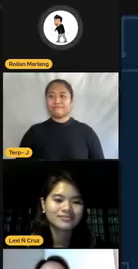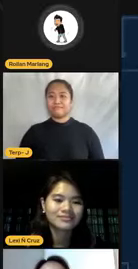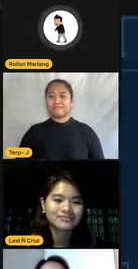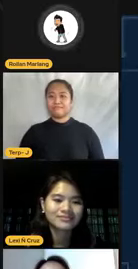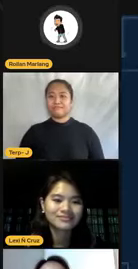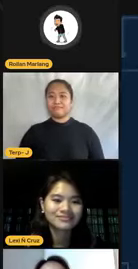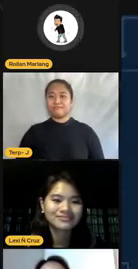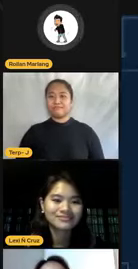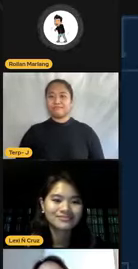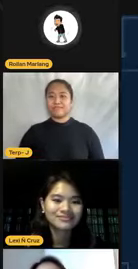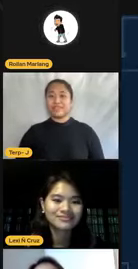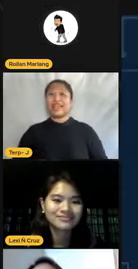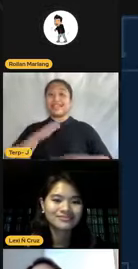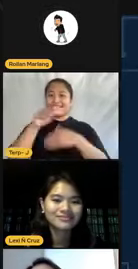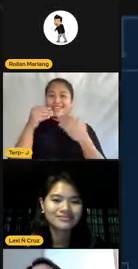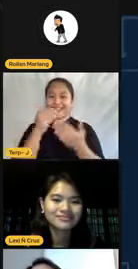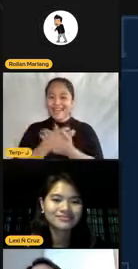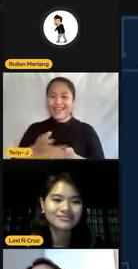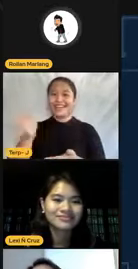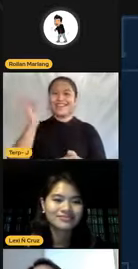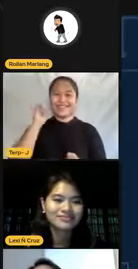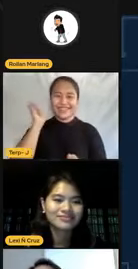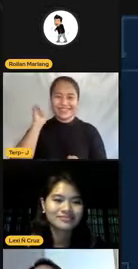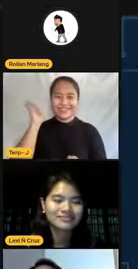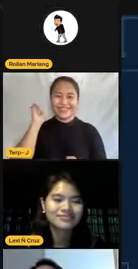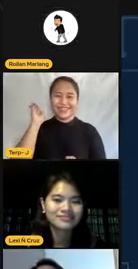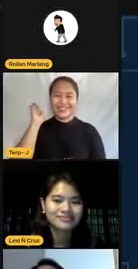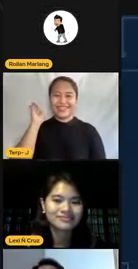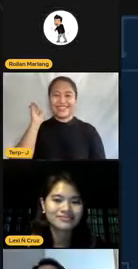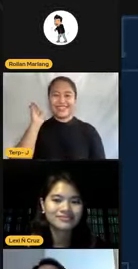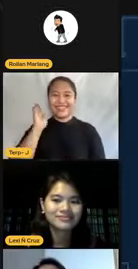To all speakers, to all